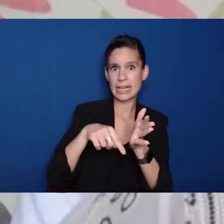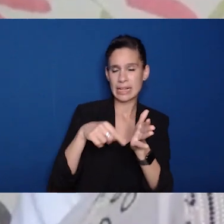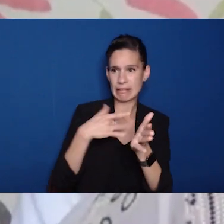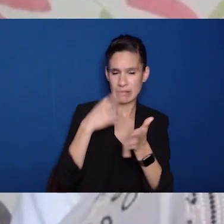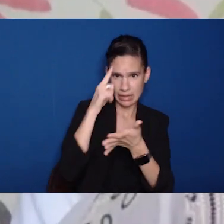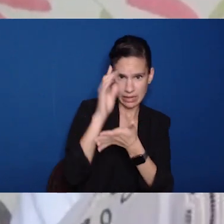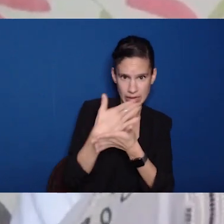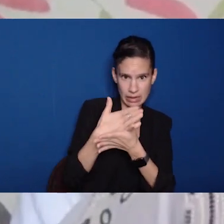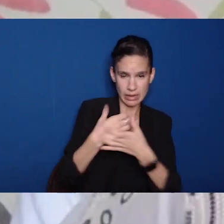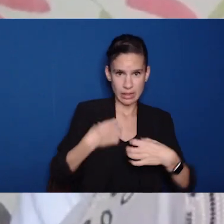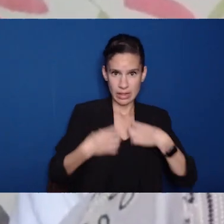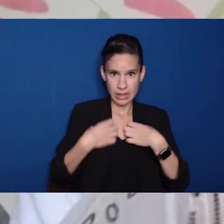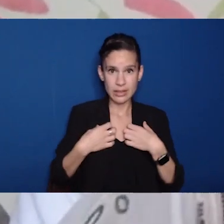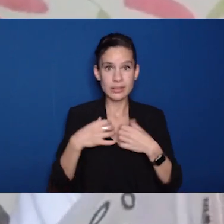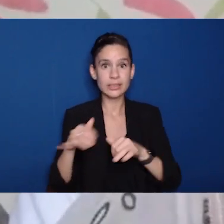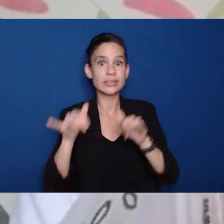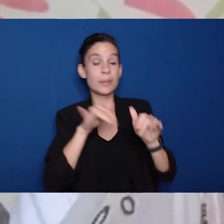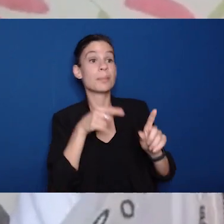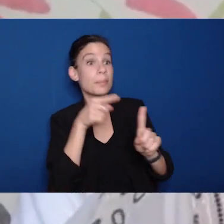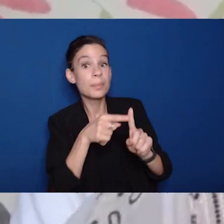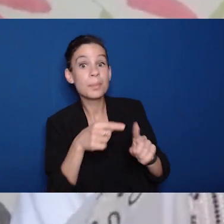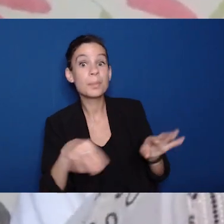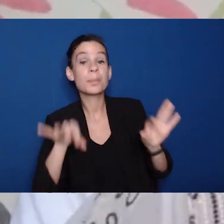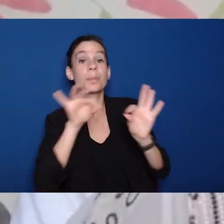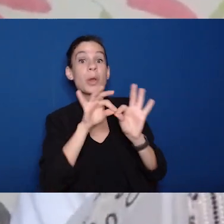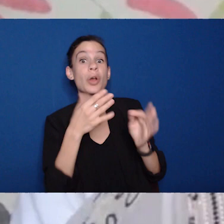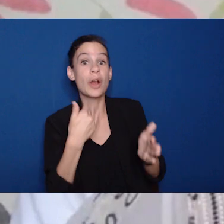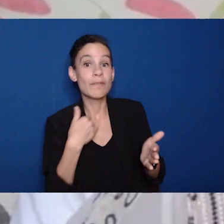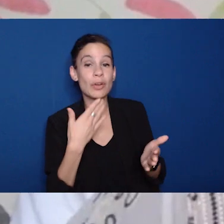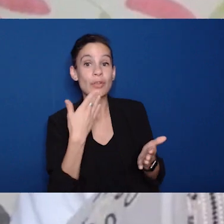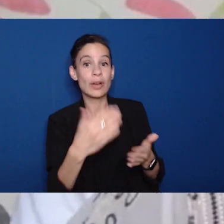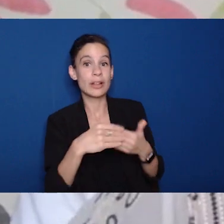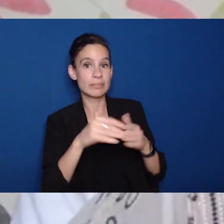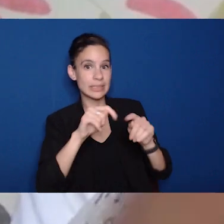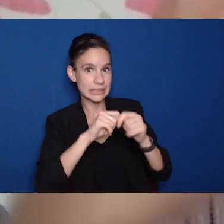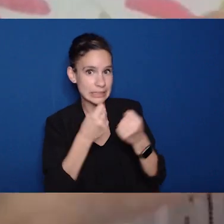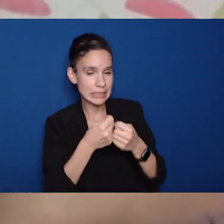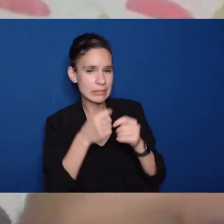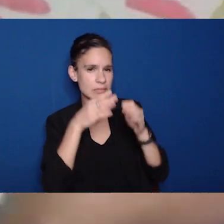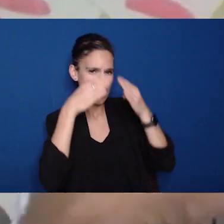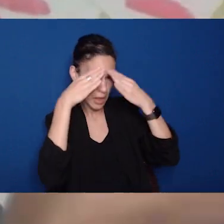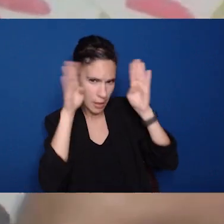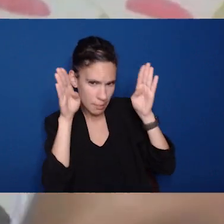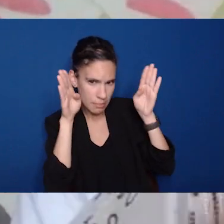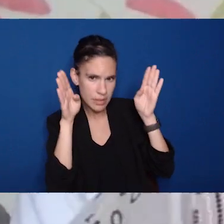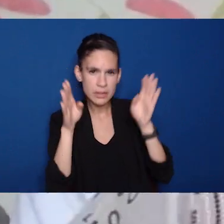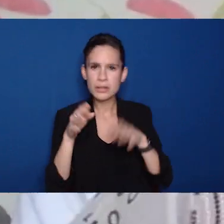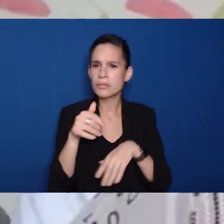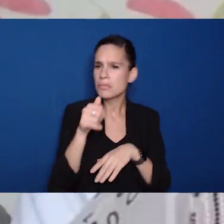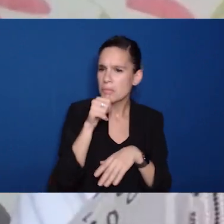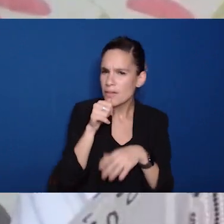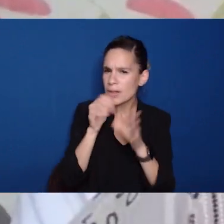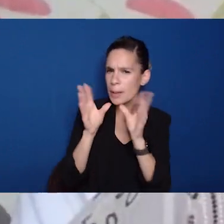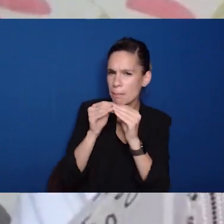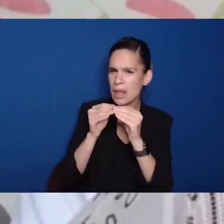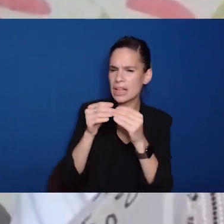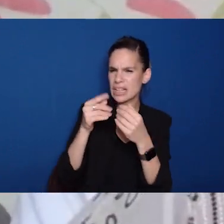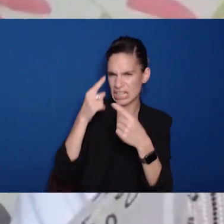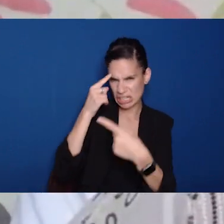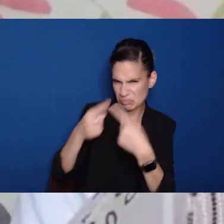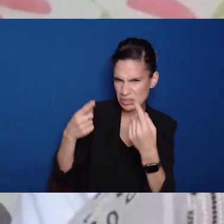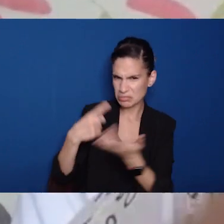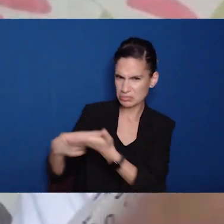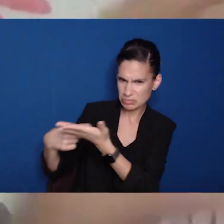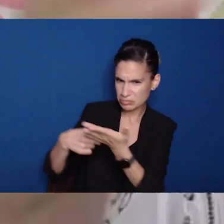to freak out. So having a really aligned leadership team that's open to, behind closed doors, having strong